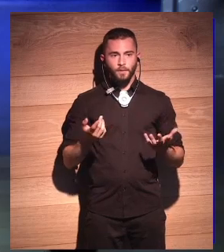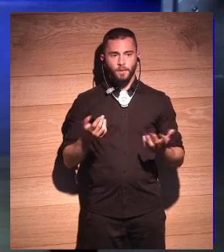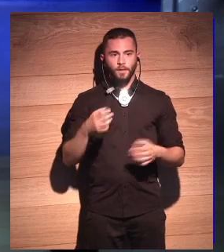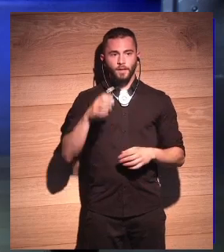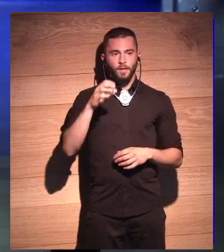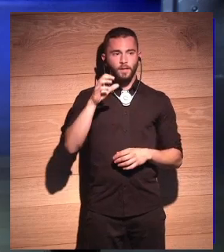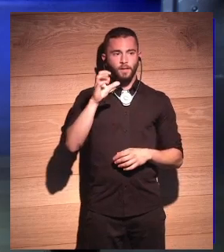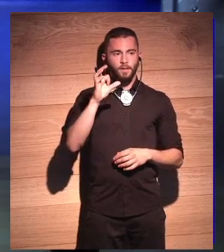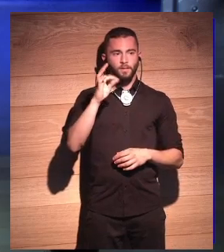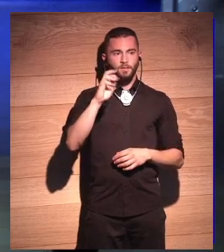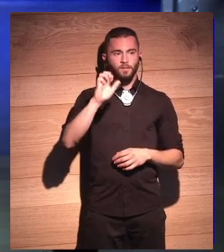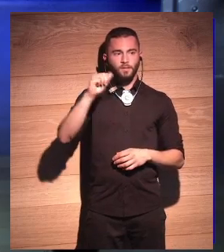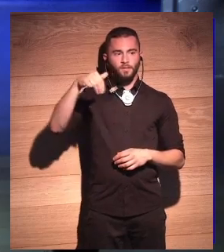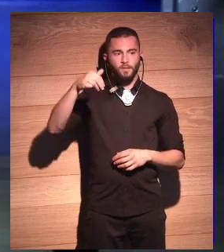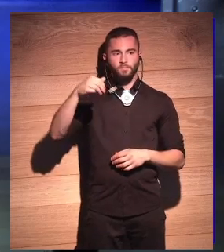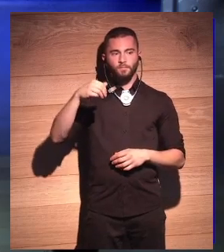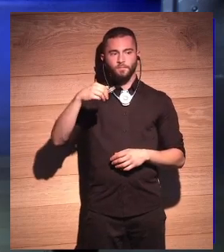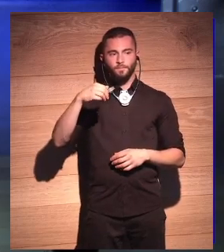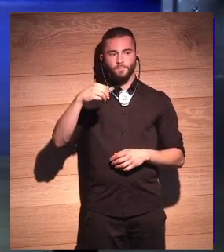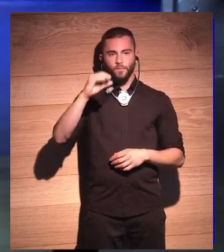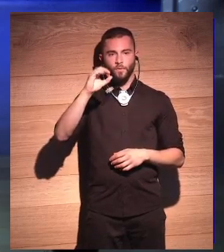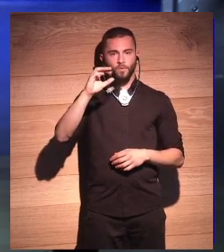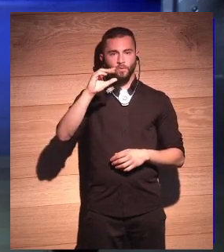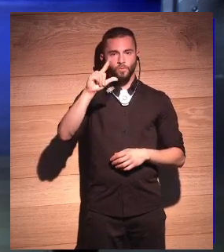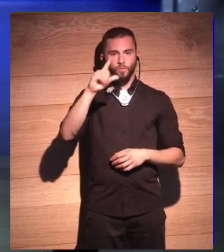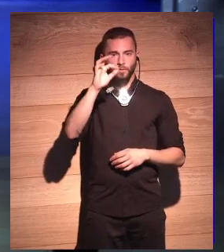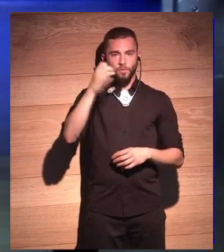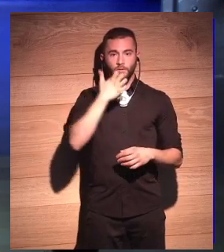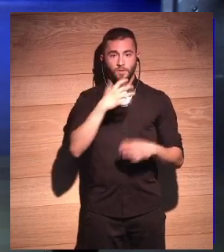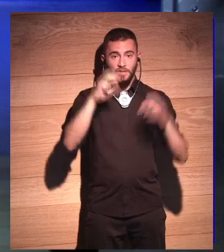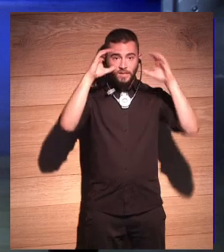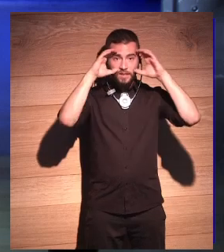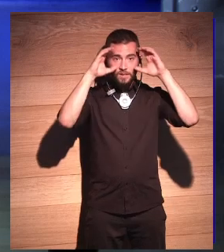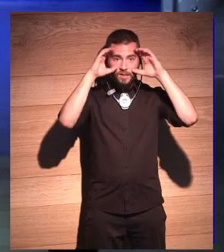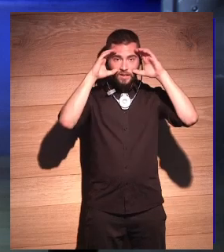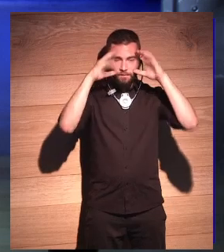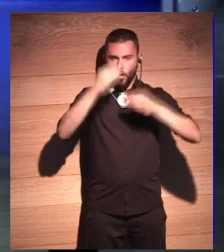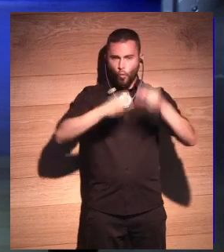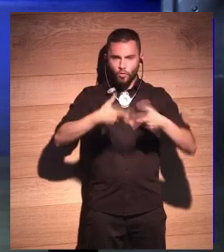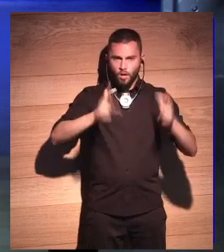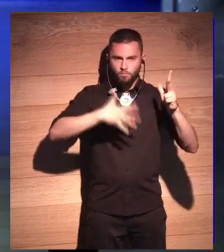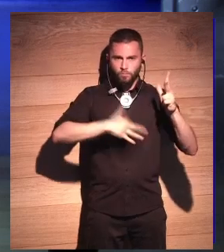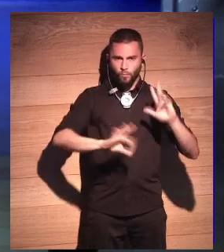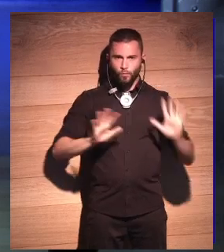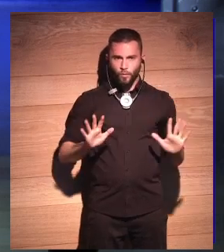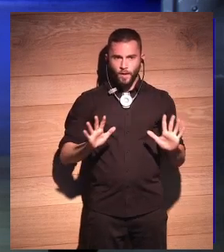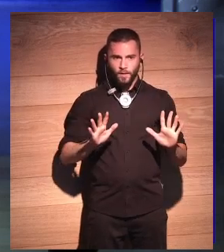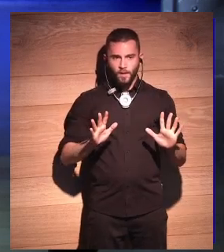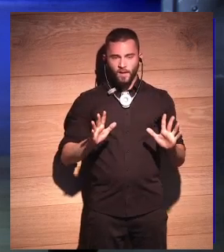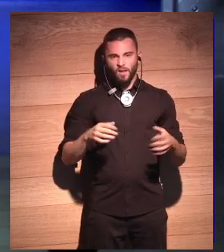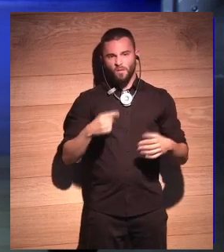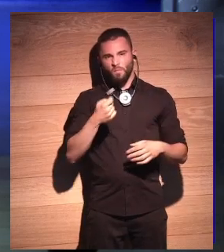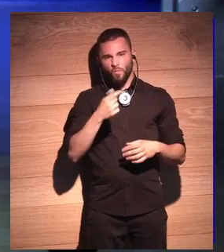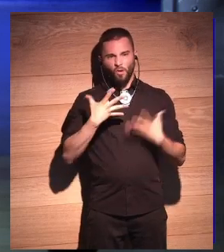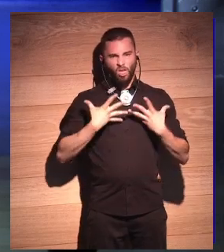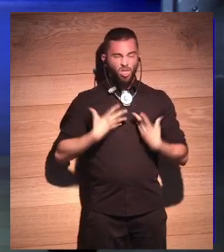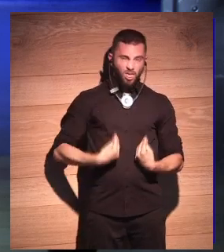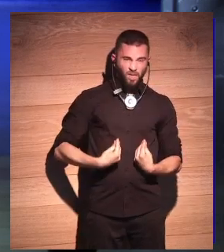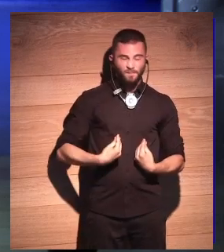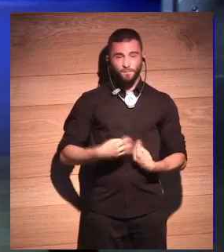headset, I highly recommend giving it a try. It's slightly unpleasant at times because there's no up and there's no